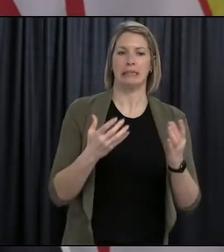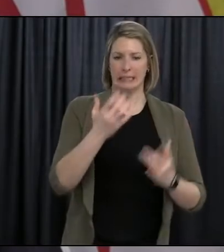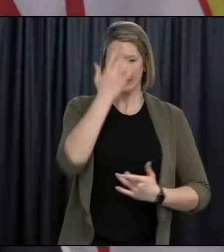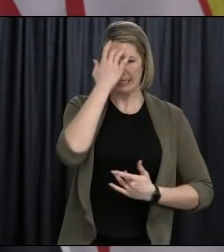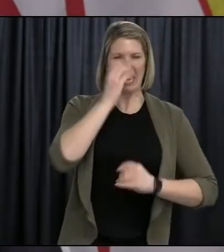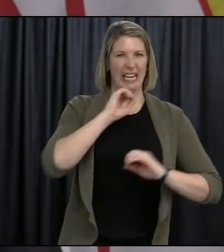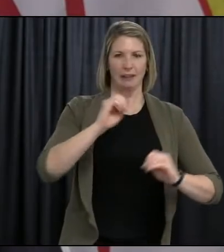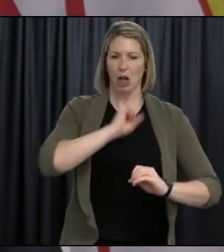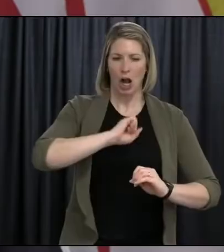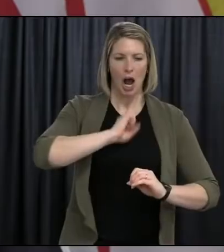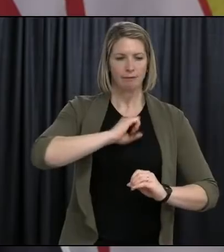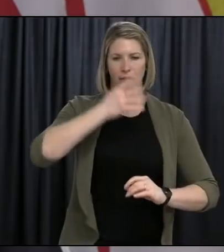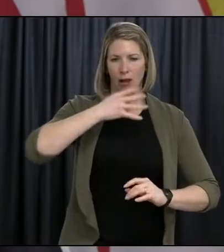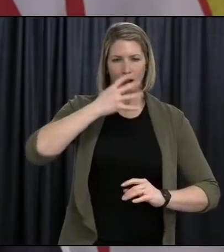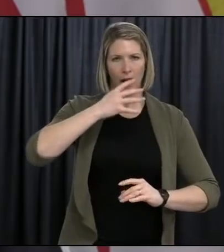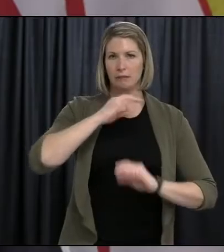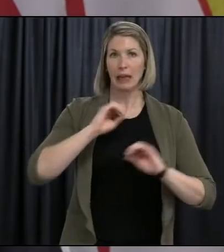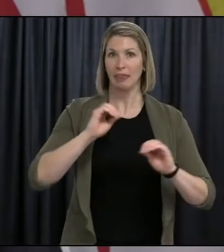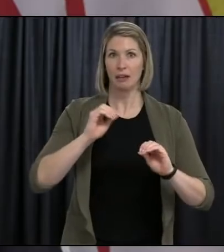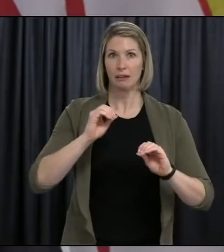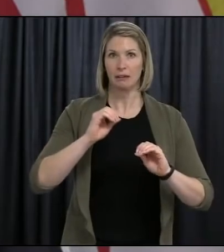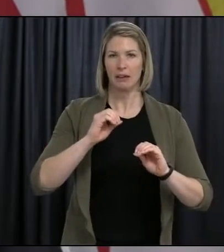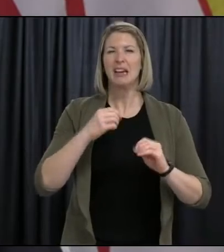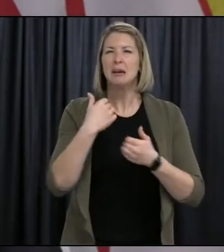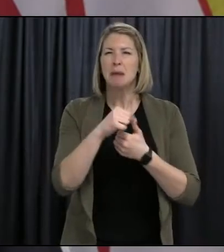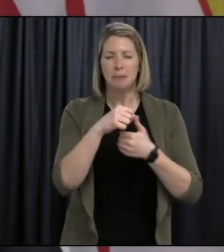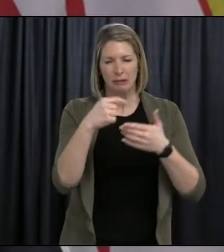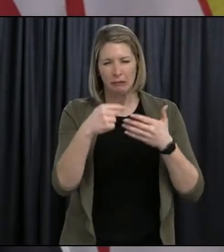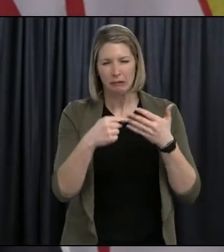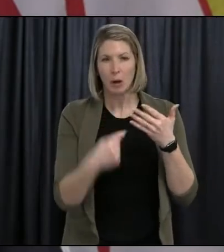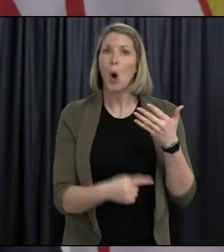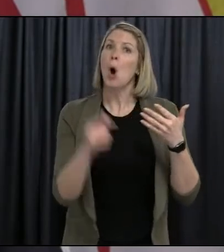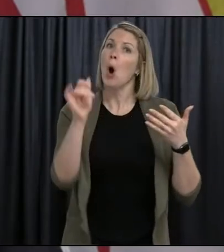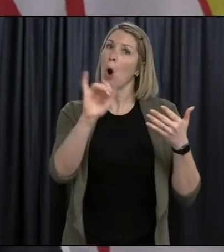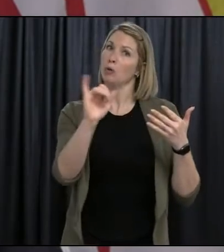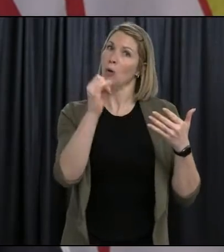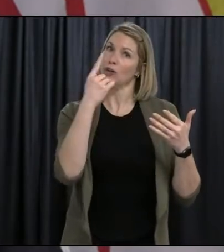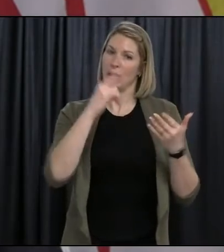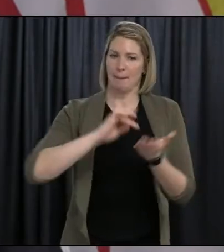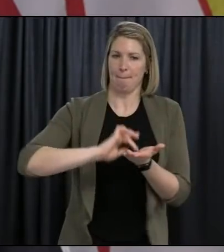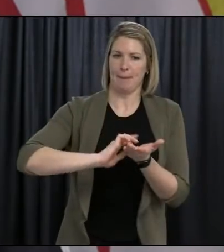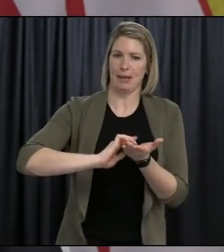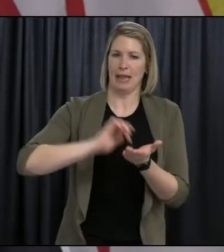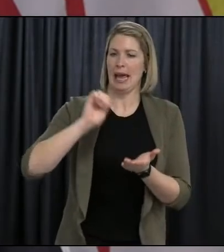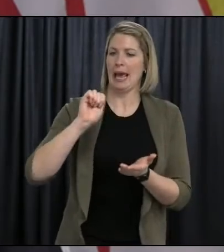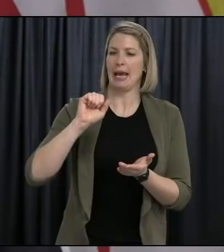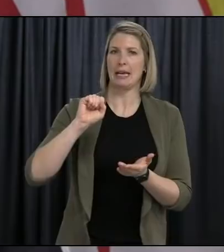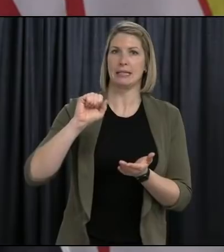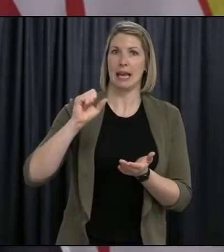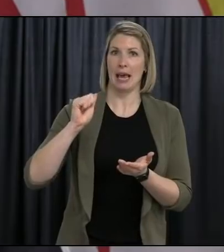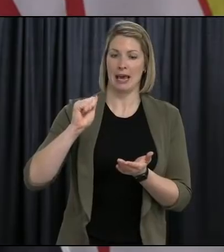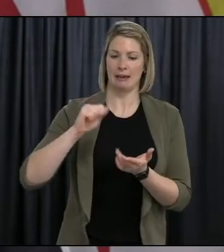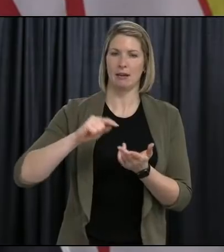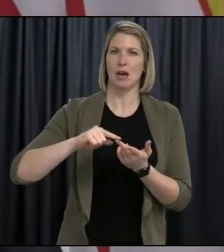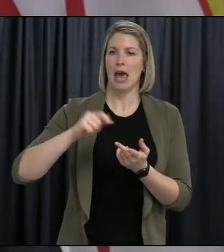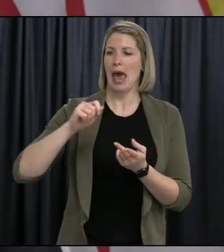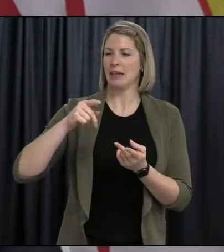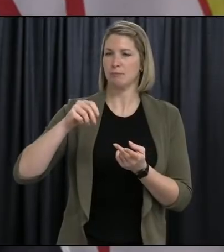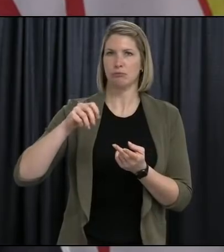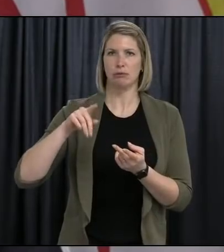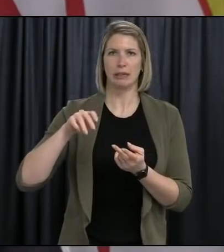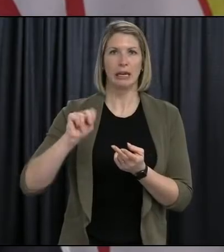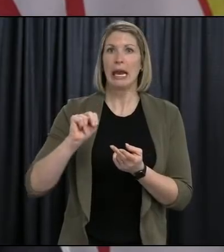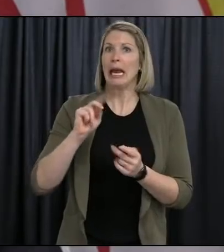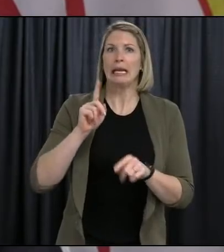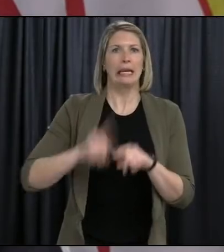not using anything to like acetaminophen or ibuprofen to bring your fever down or something like that. So you have to